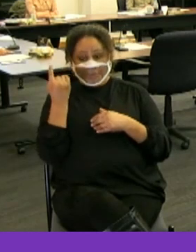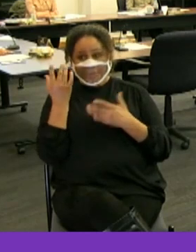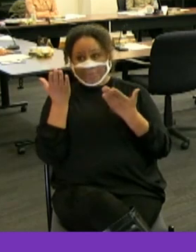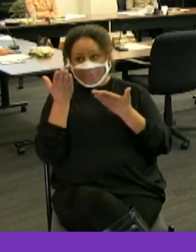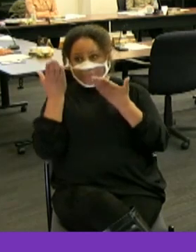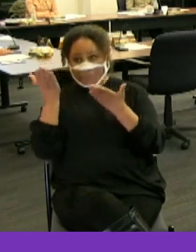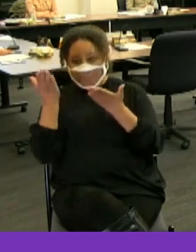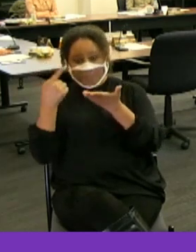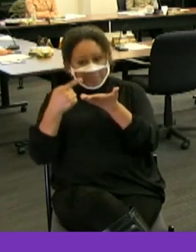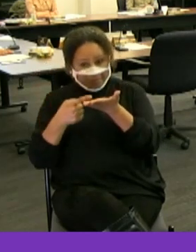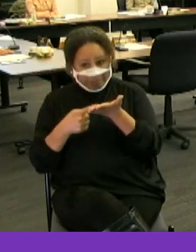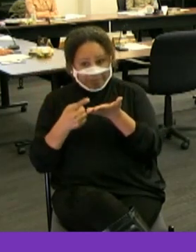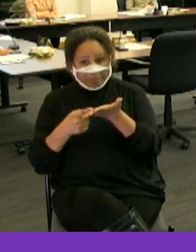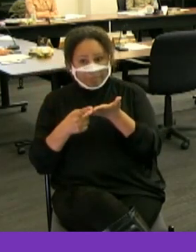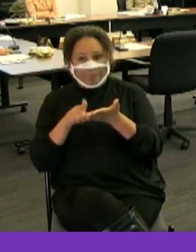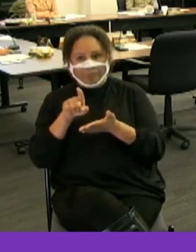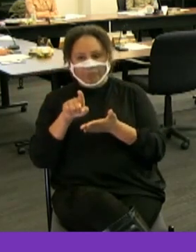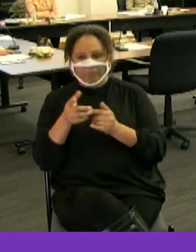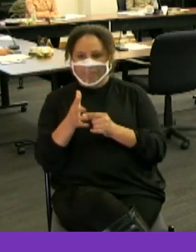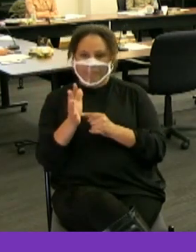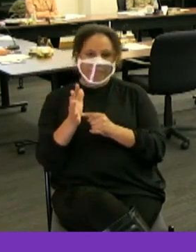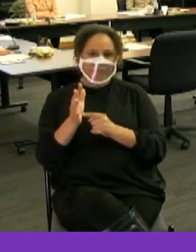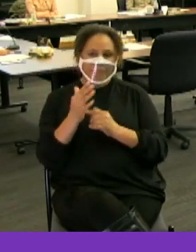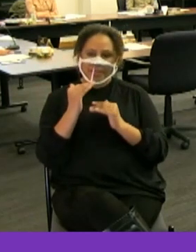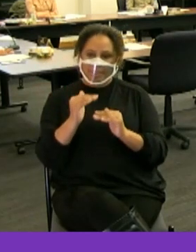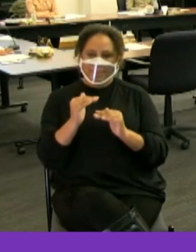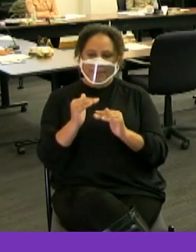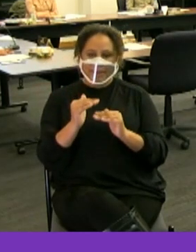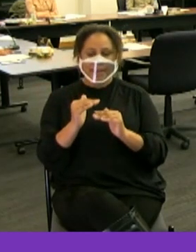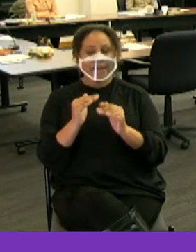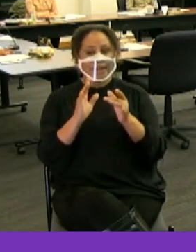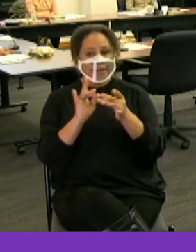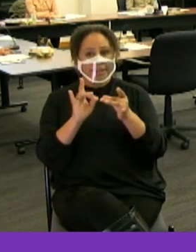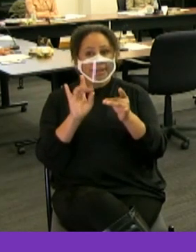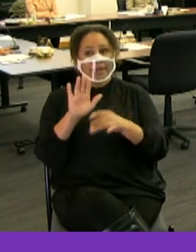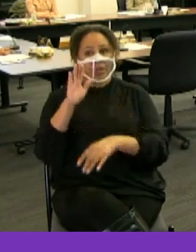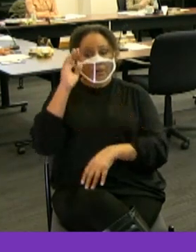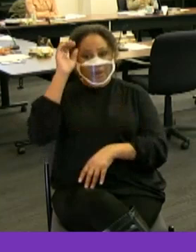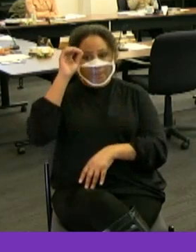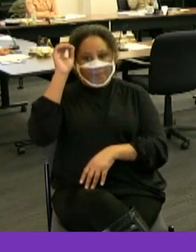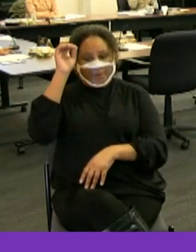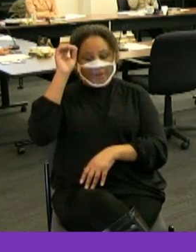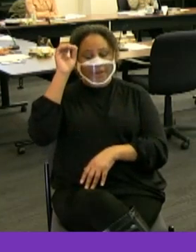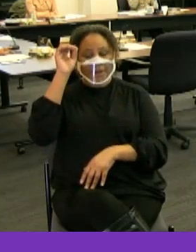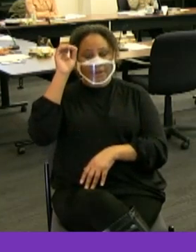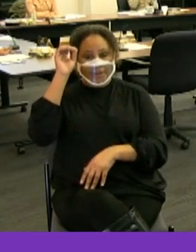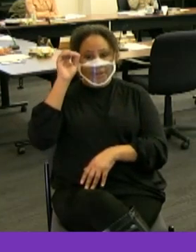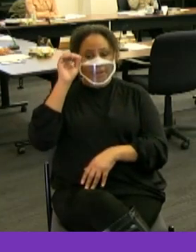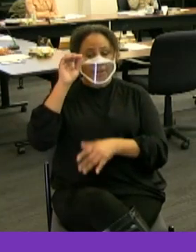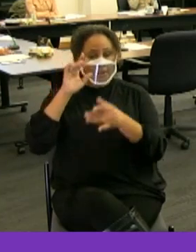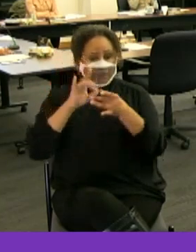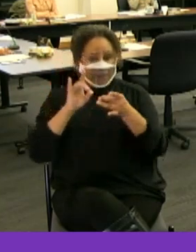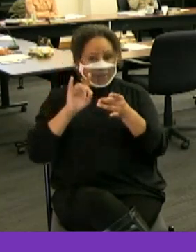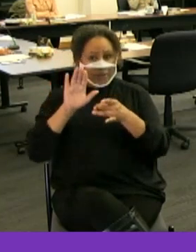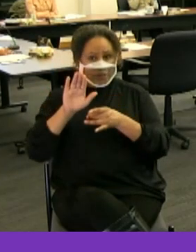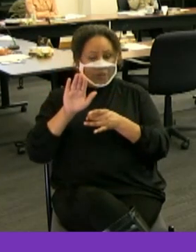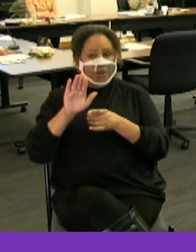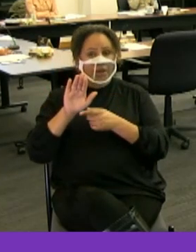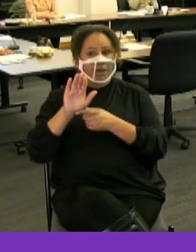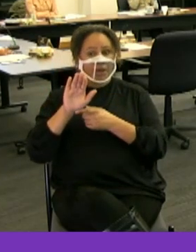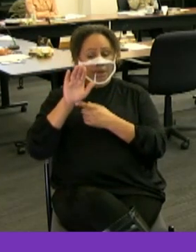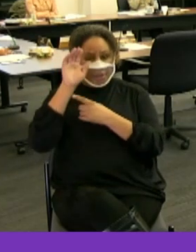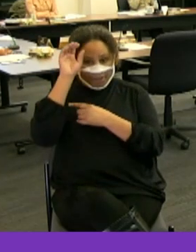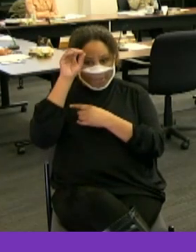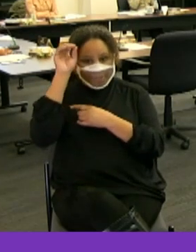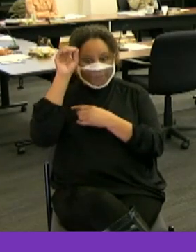want to discuss it, you would have 5 minutes to state your opinion, your position, I mean,